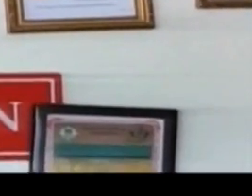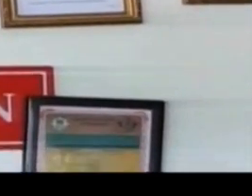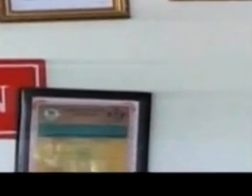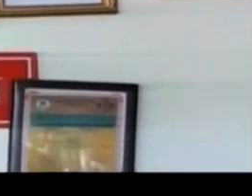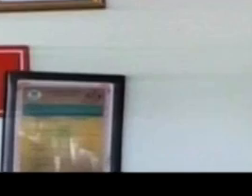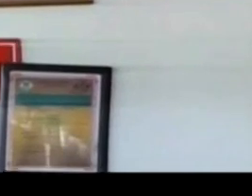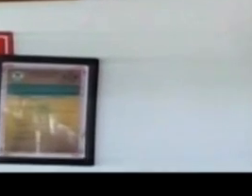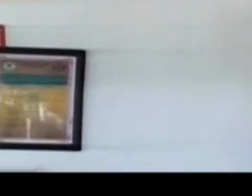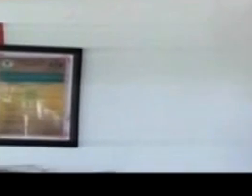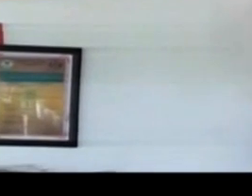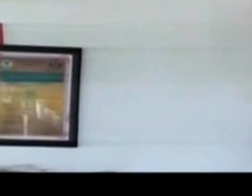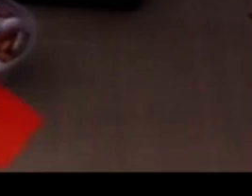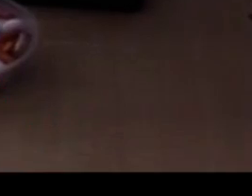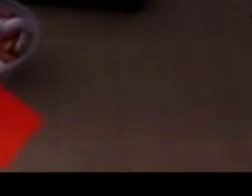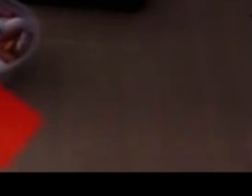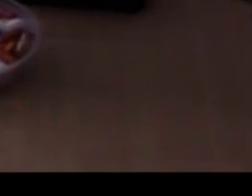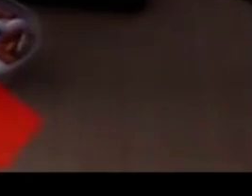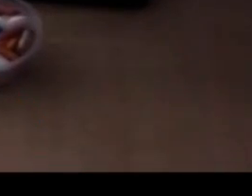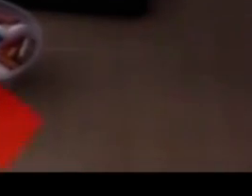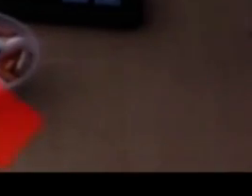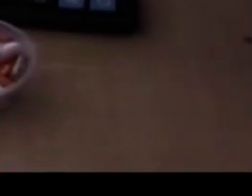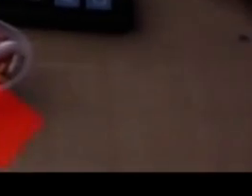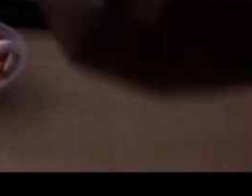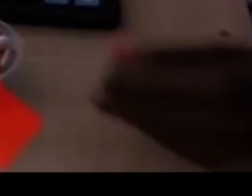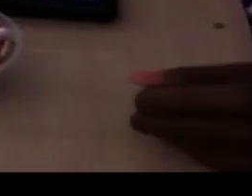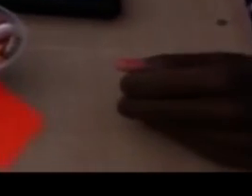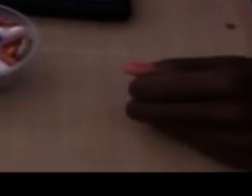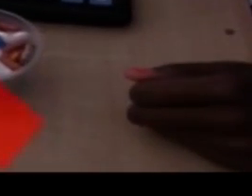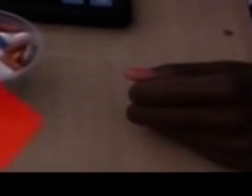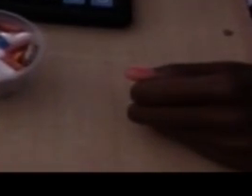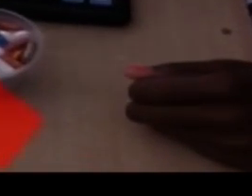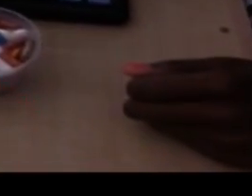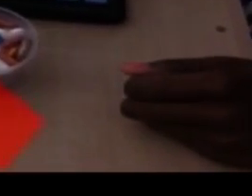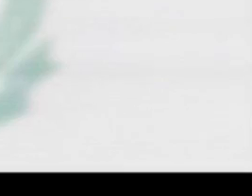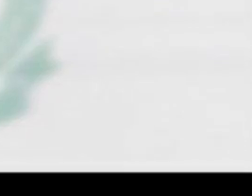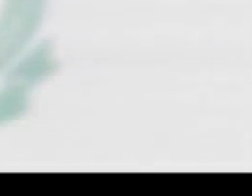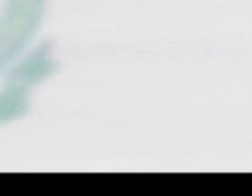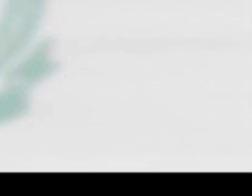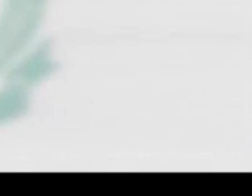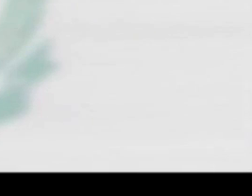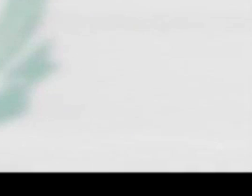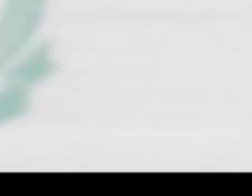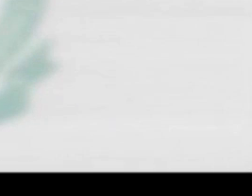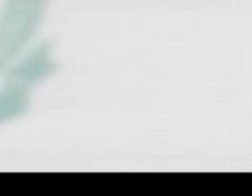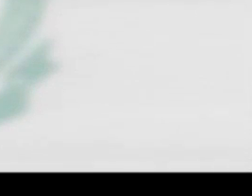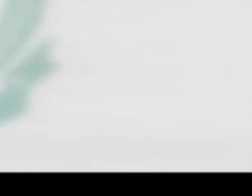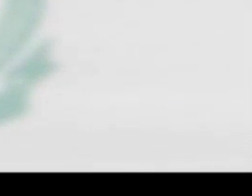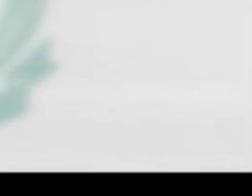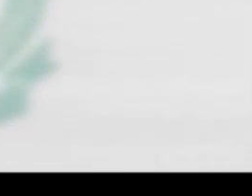their operations. Those running illegal stores must be reported to the Zambia Medicines Regulatory Authority. Contact us on